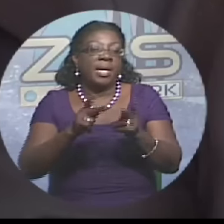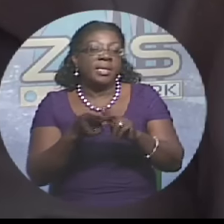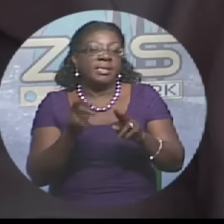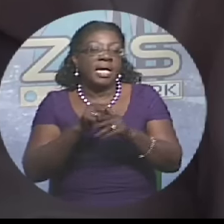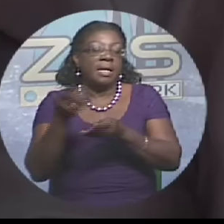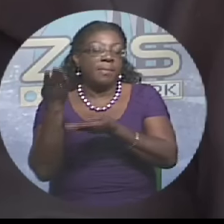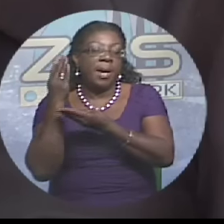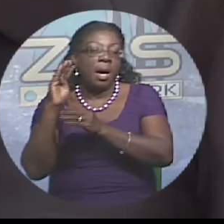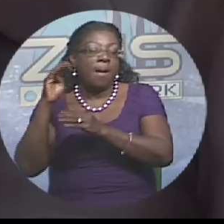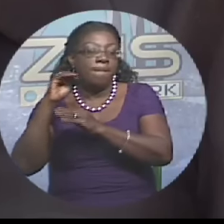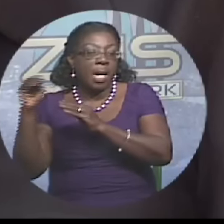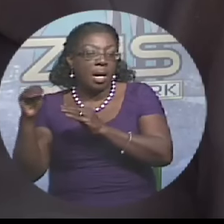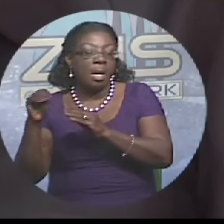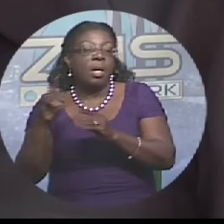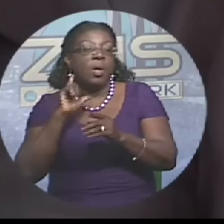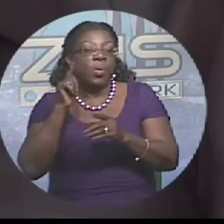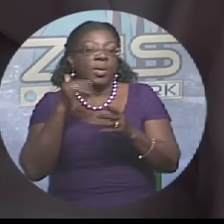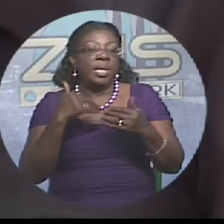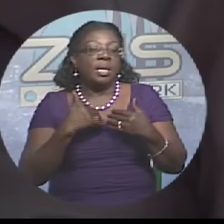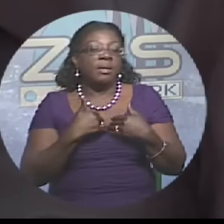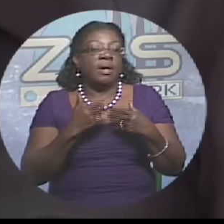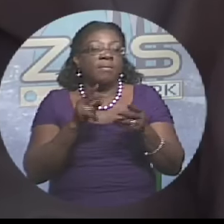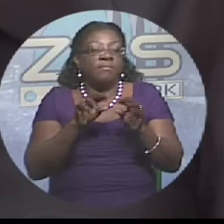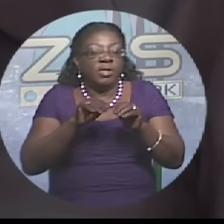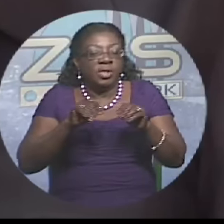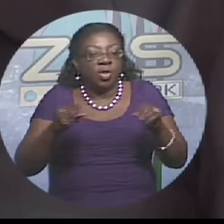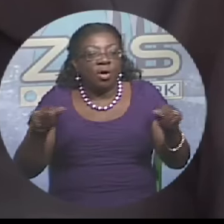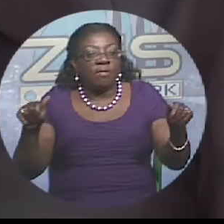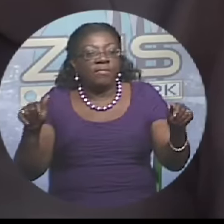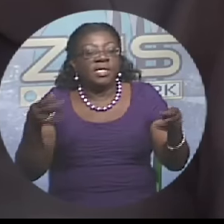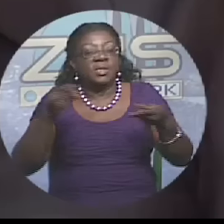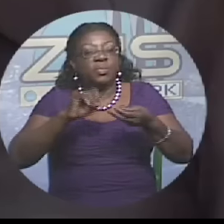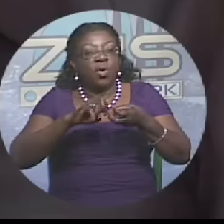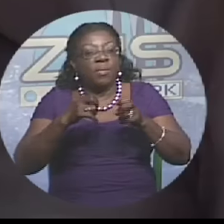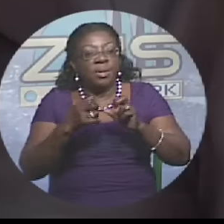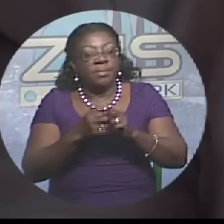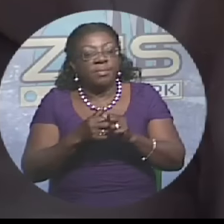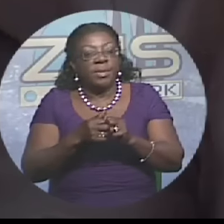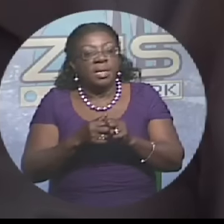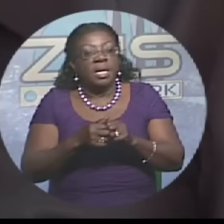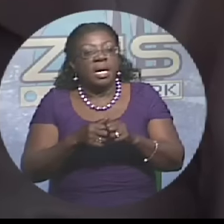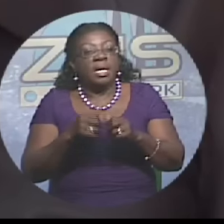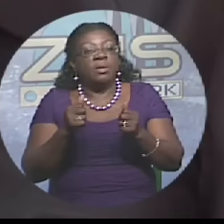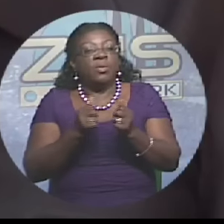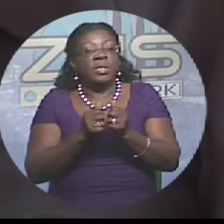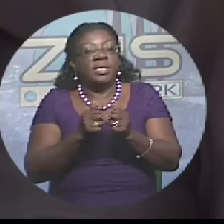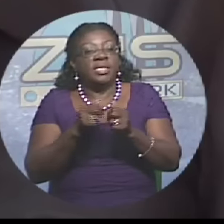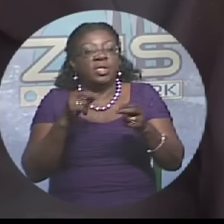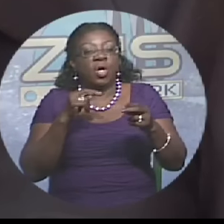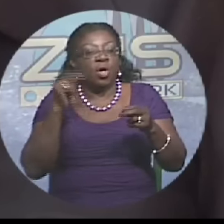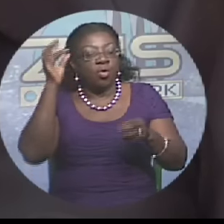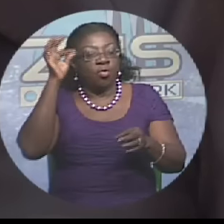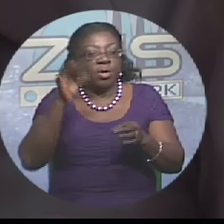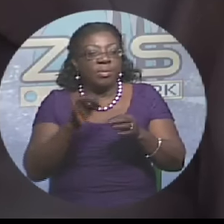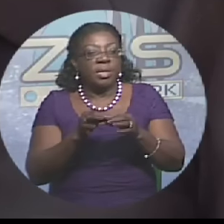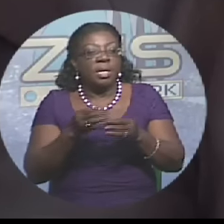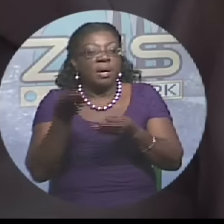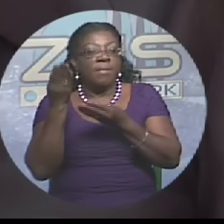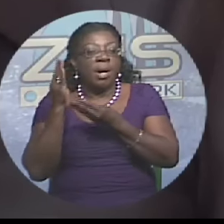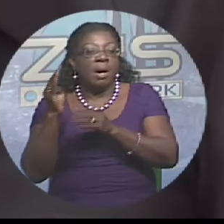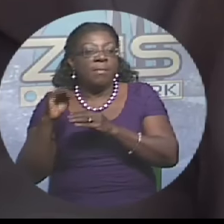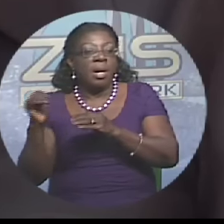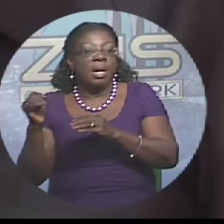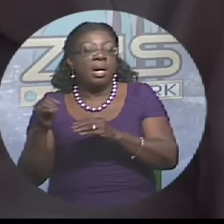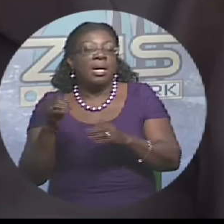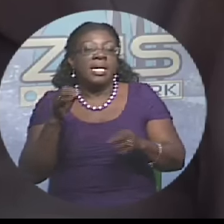Bahama, will have this matter resolved. Based on the heads of agreement, Bahama is expected to